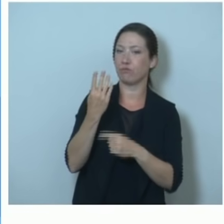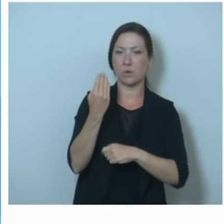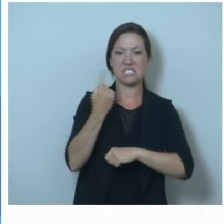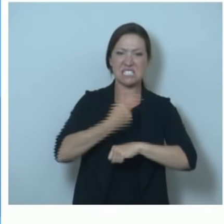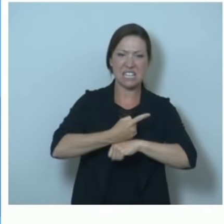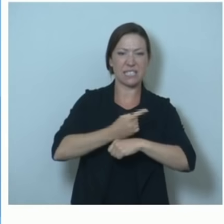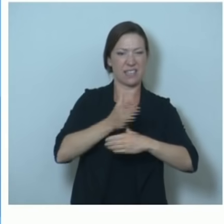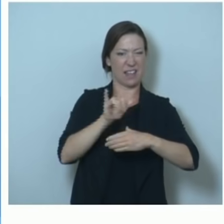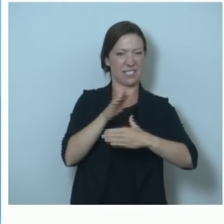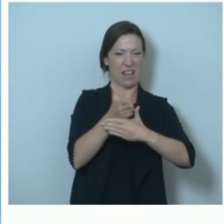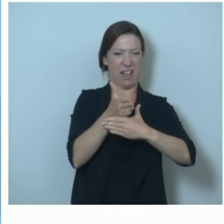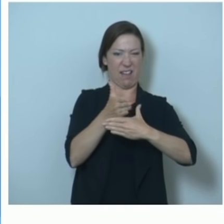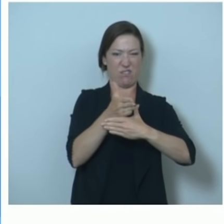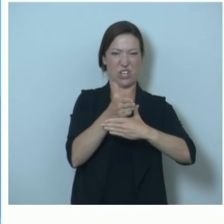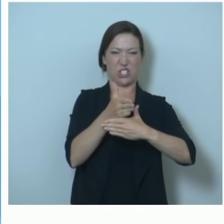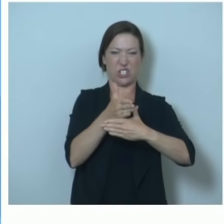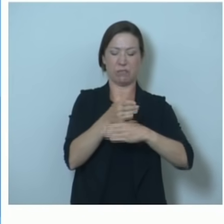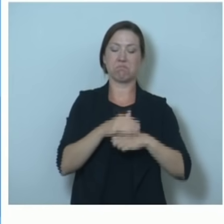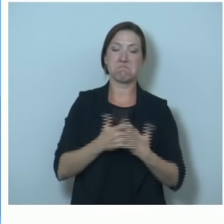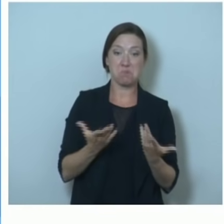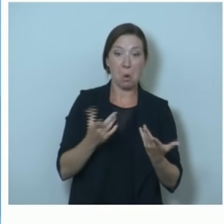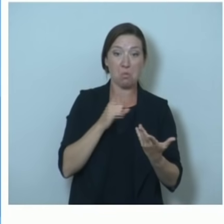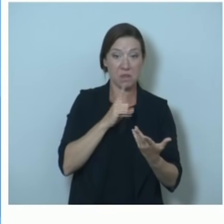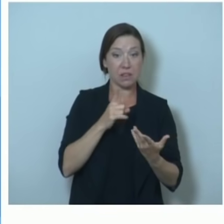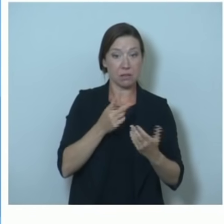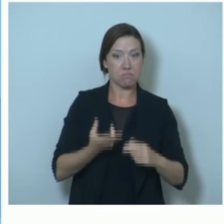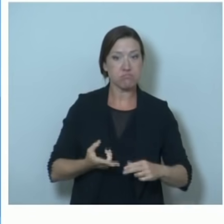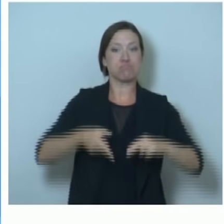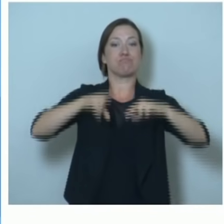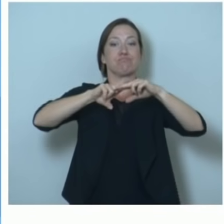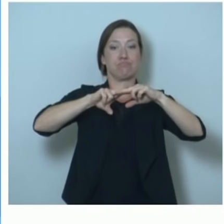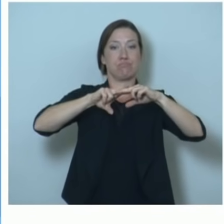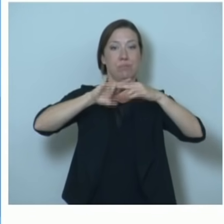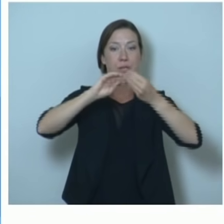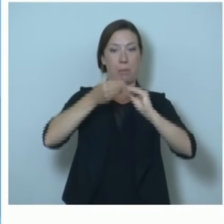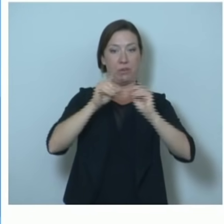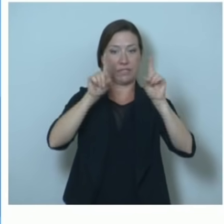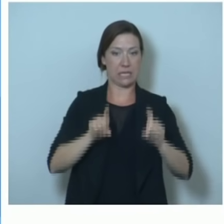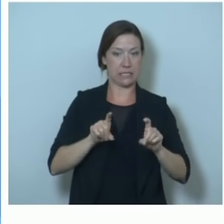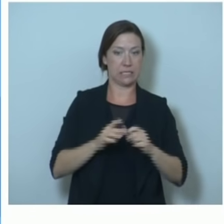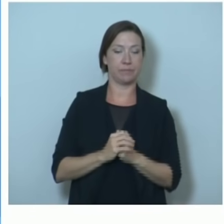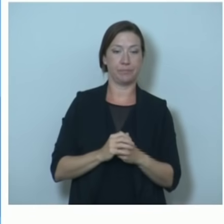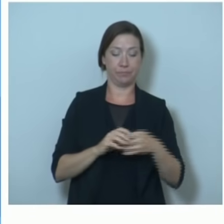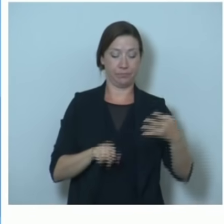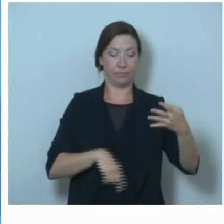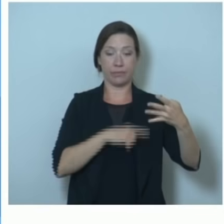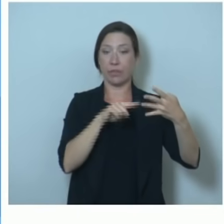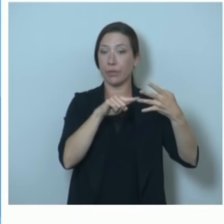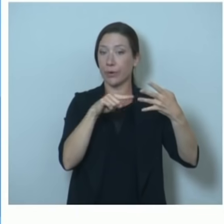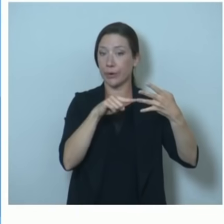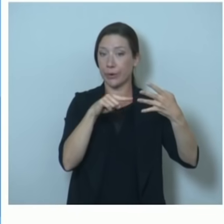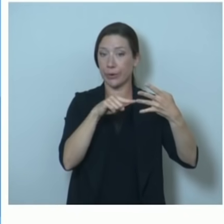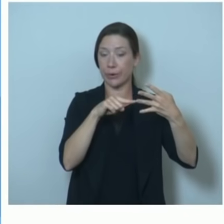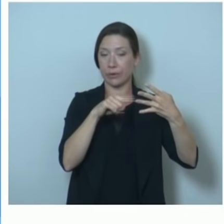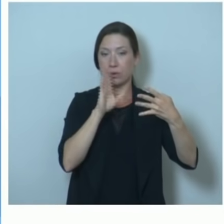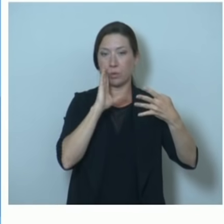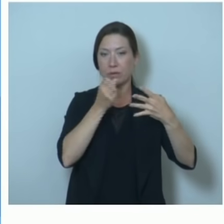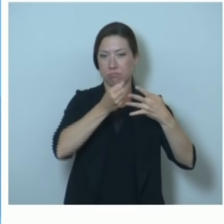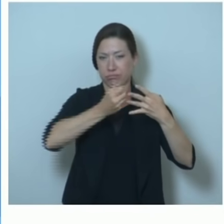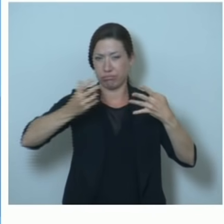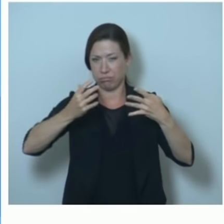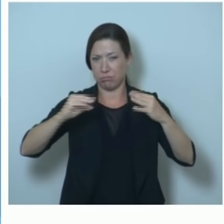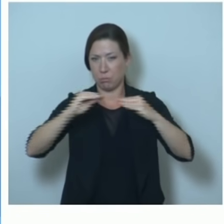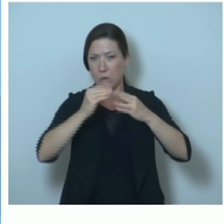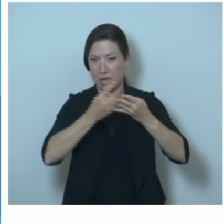So that is actually a significant improvement. The third criteria I'll talk about next week because I don't want to overload people this week. It's about